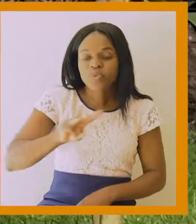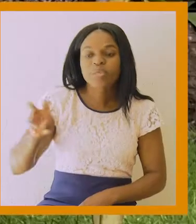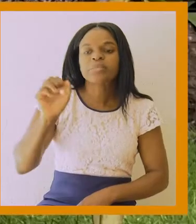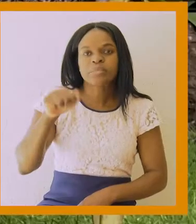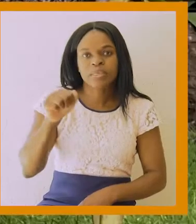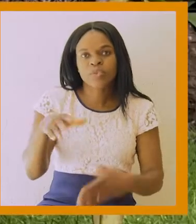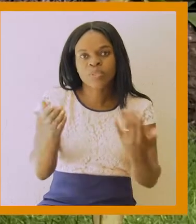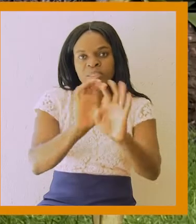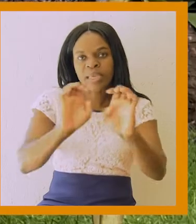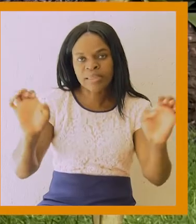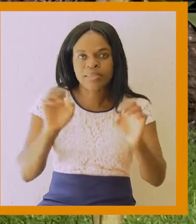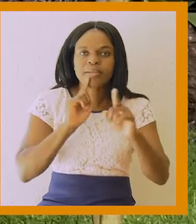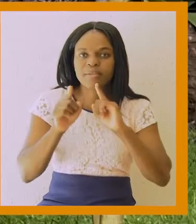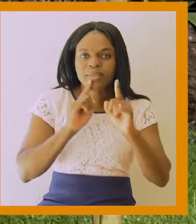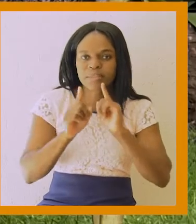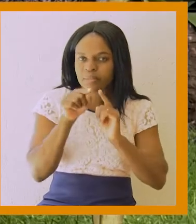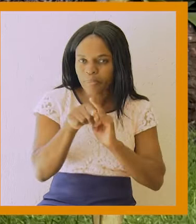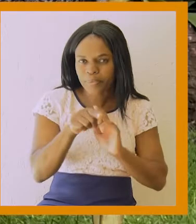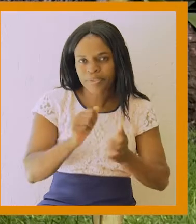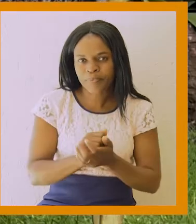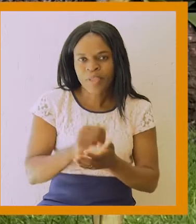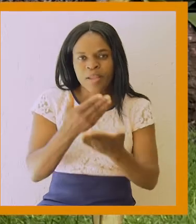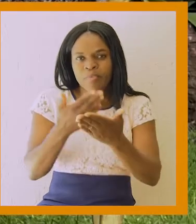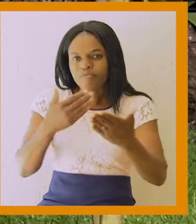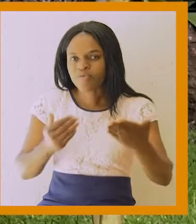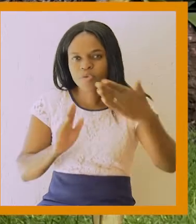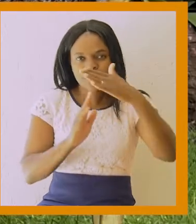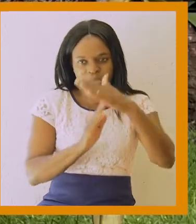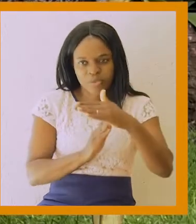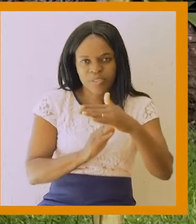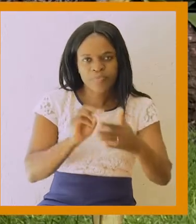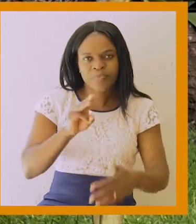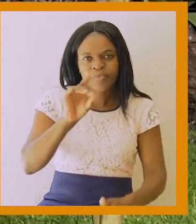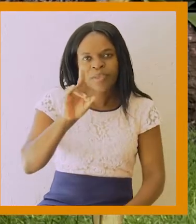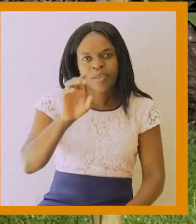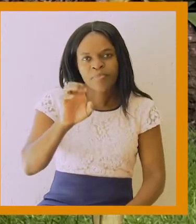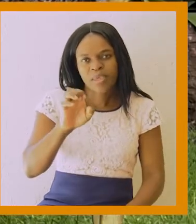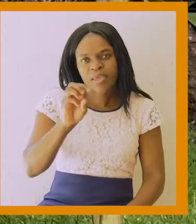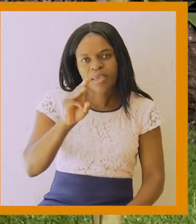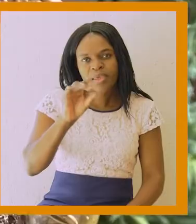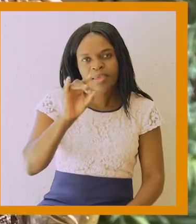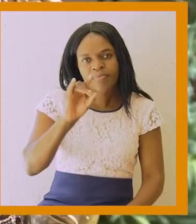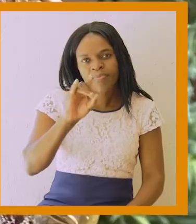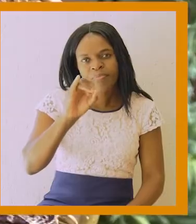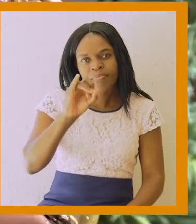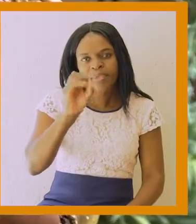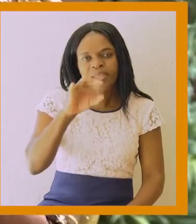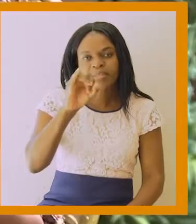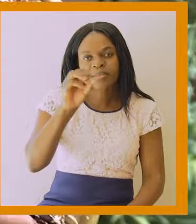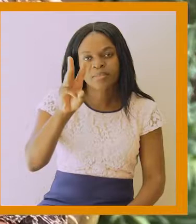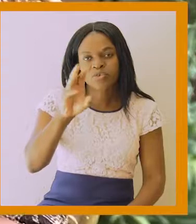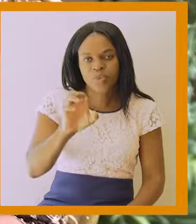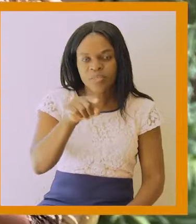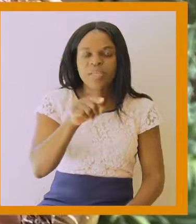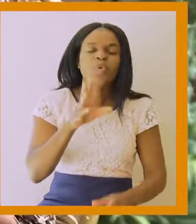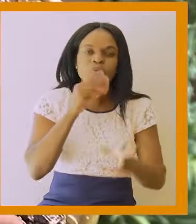and this week we are wrapping up the discussion. And before we went for the break, Pepiswe was sharing